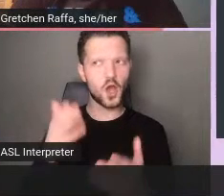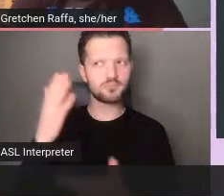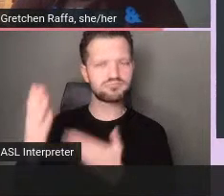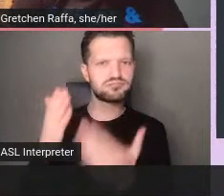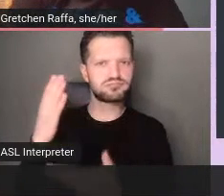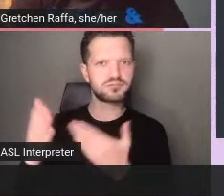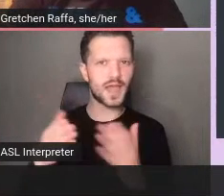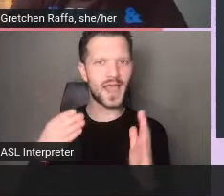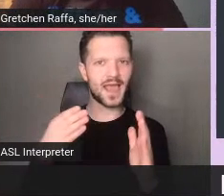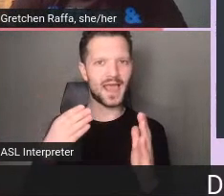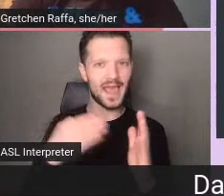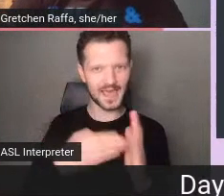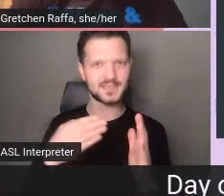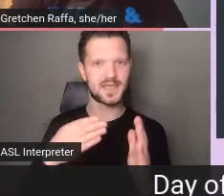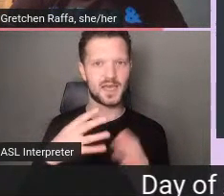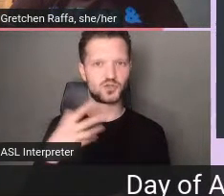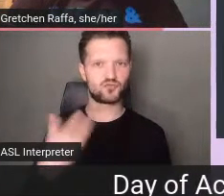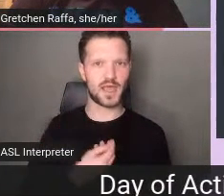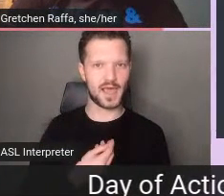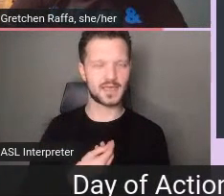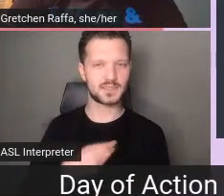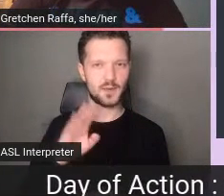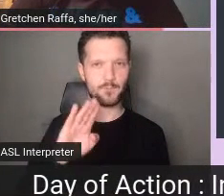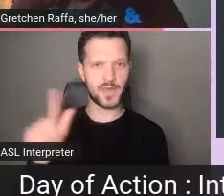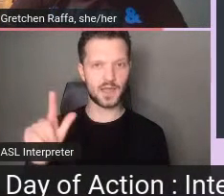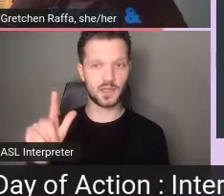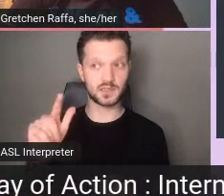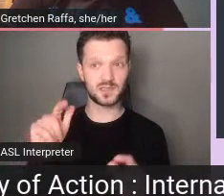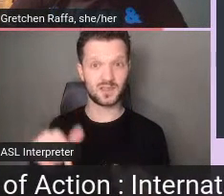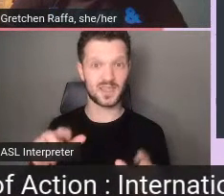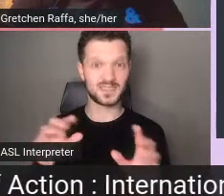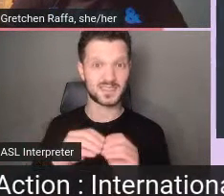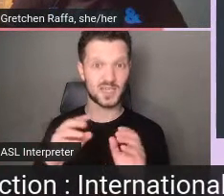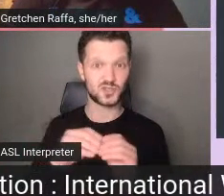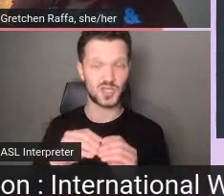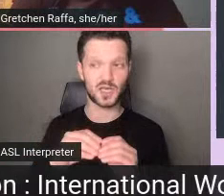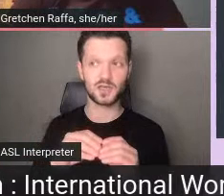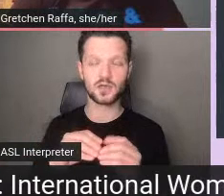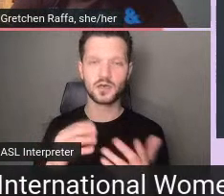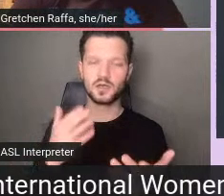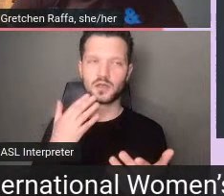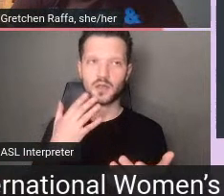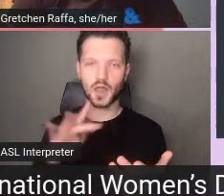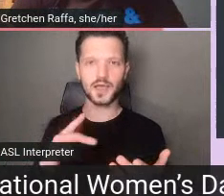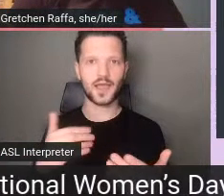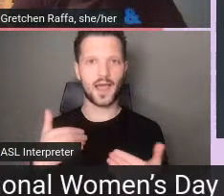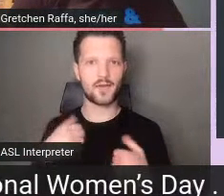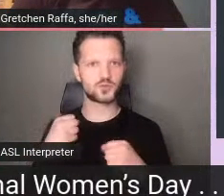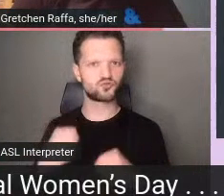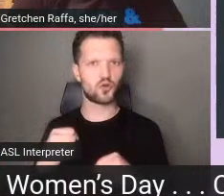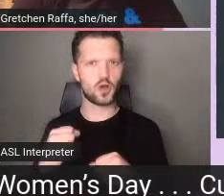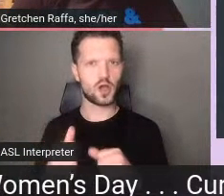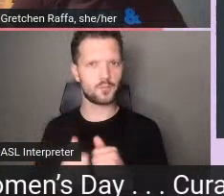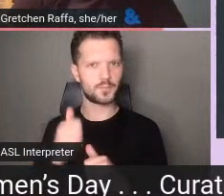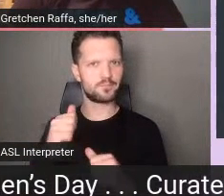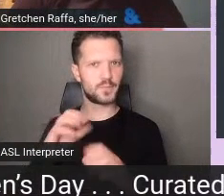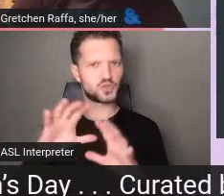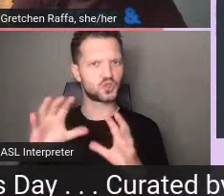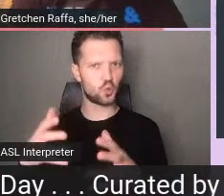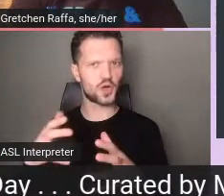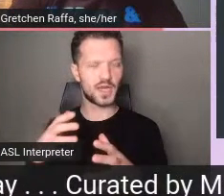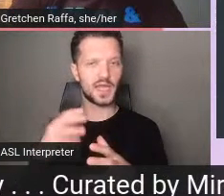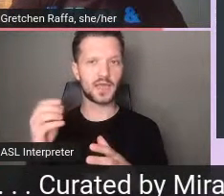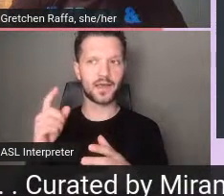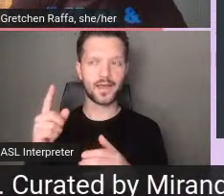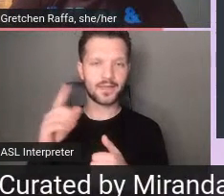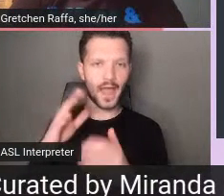session. And again, thankfully, because we have a strong majority in the House and Senate and in our